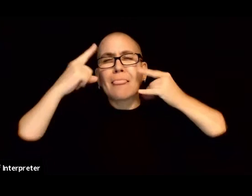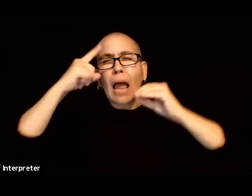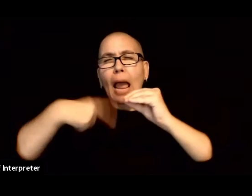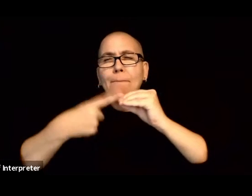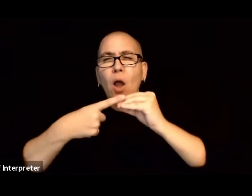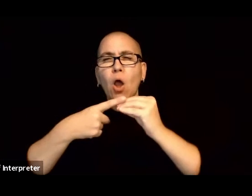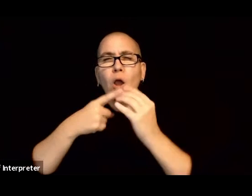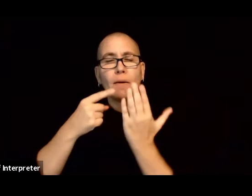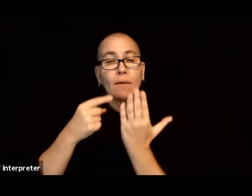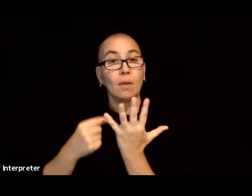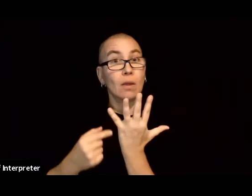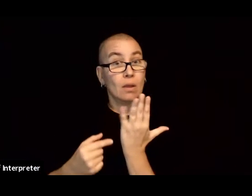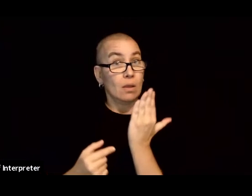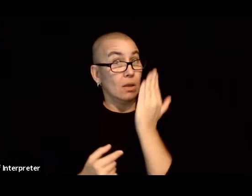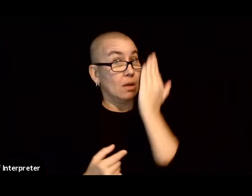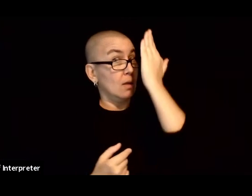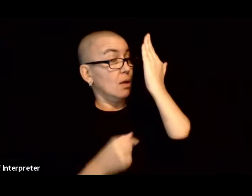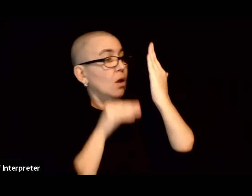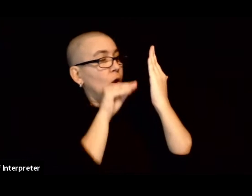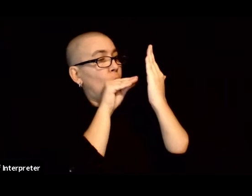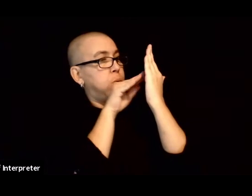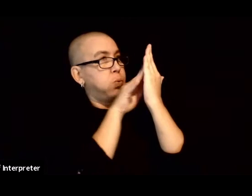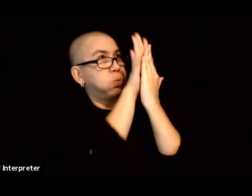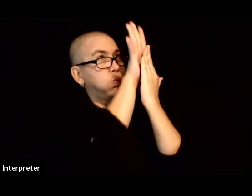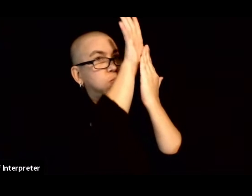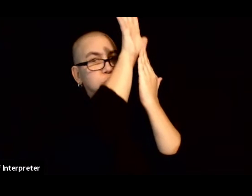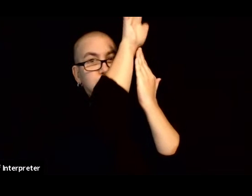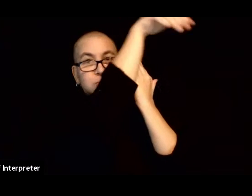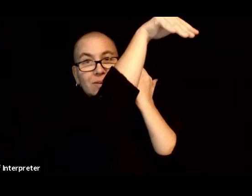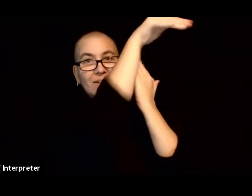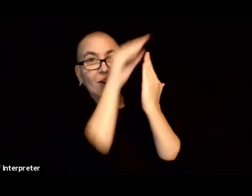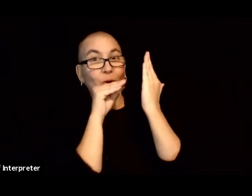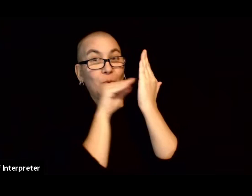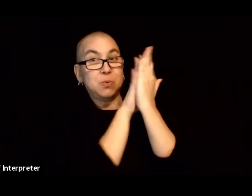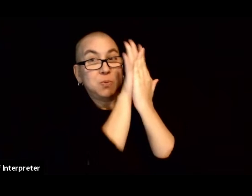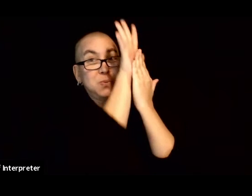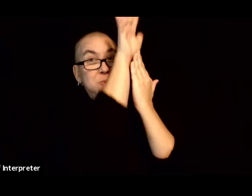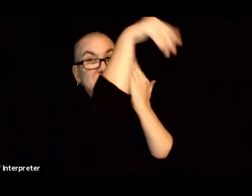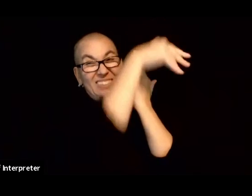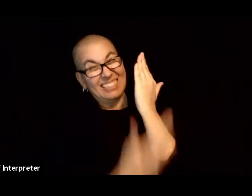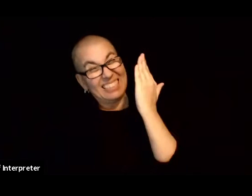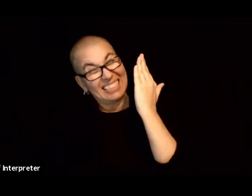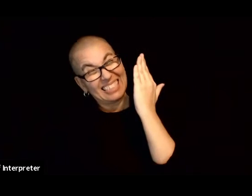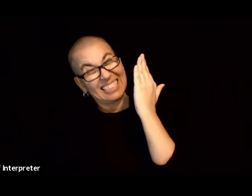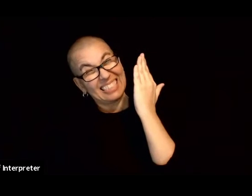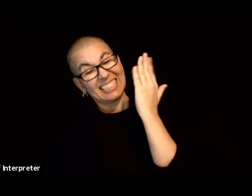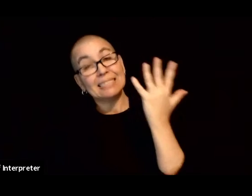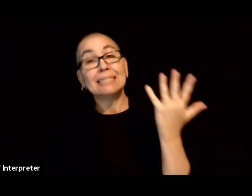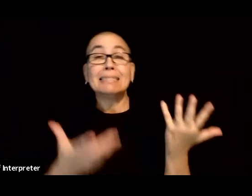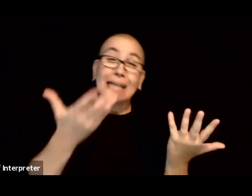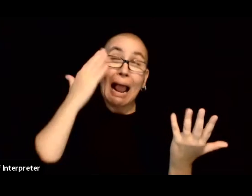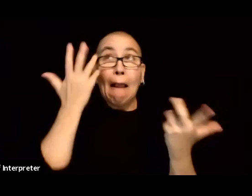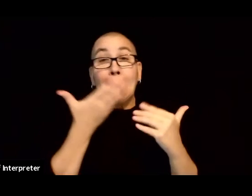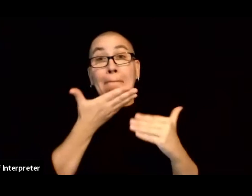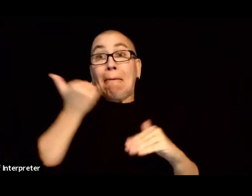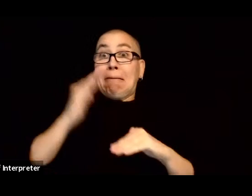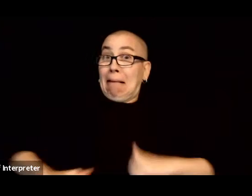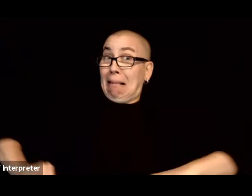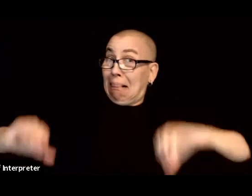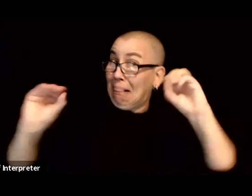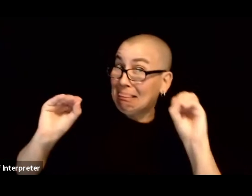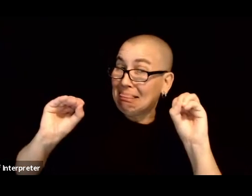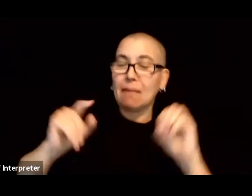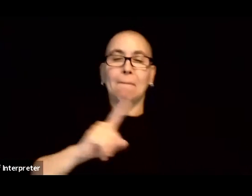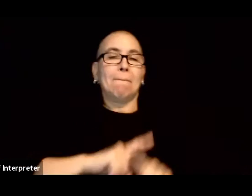top. Obviously it's better than nothing, but it would not have the same protective effect